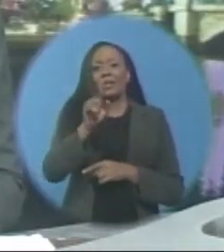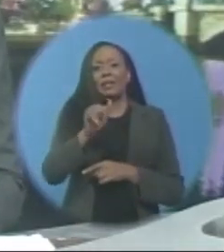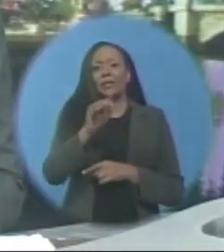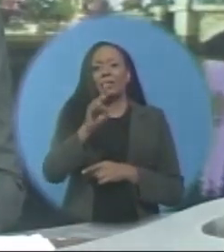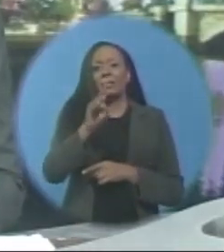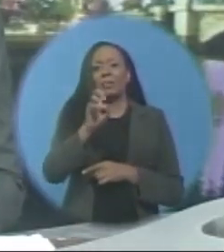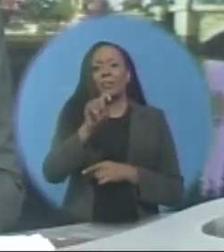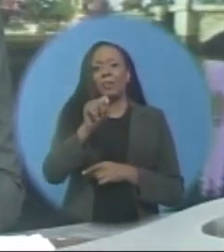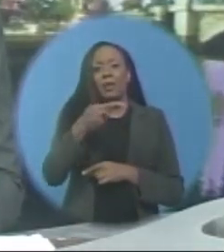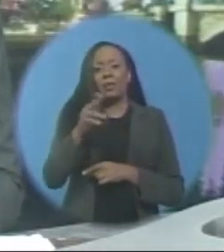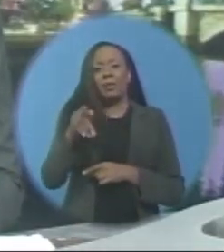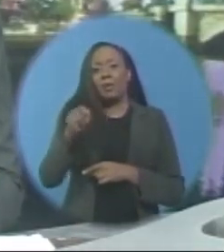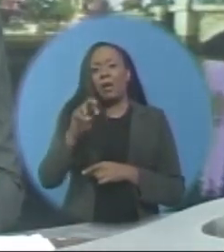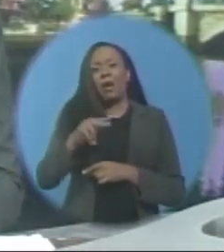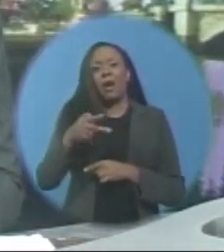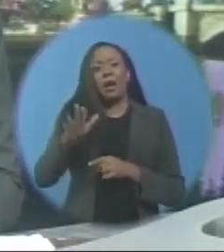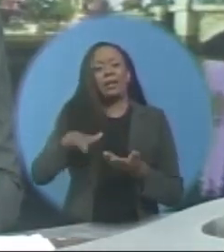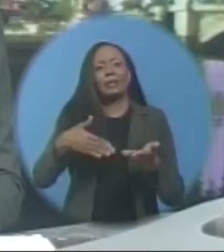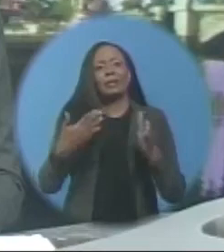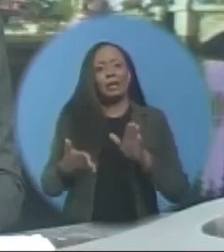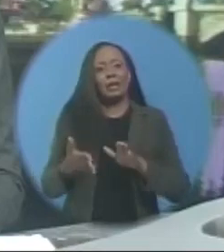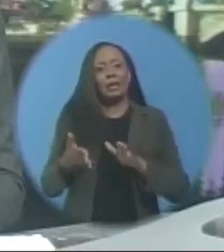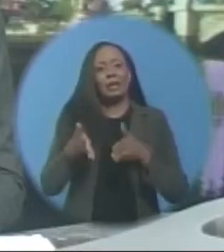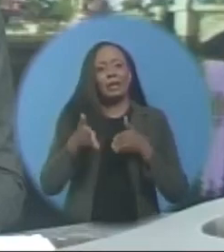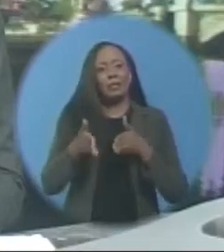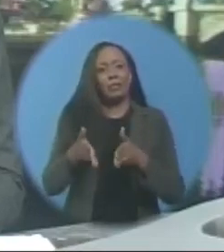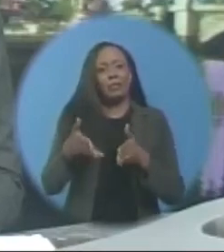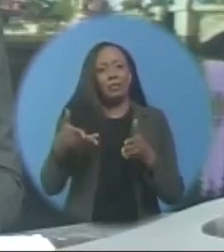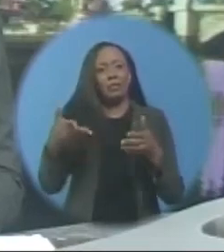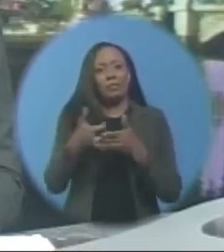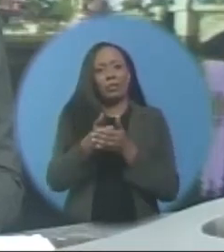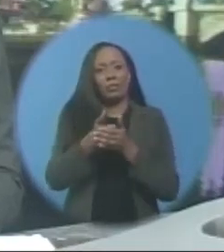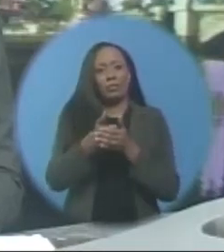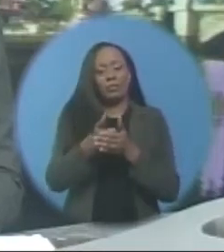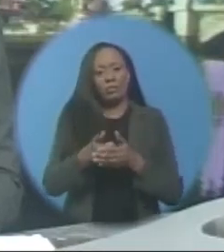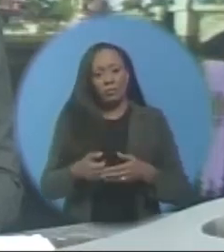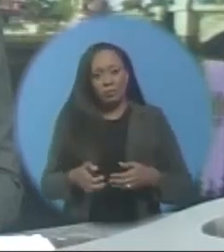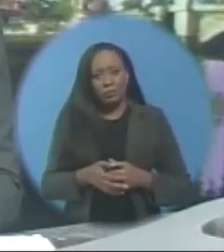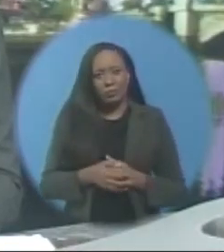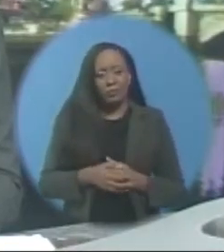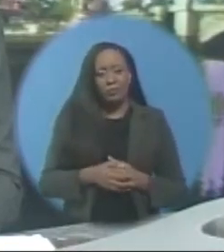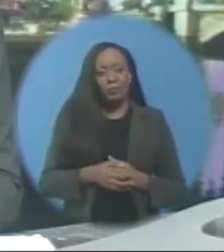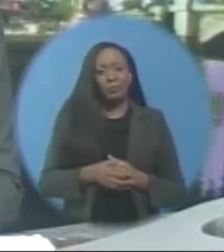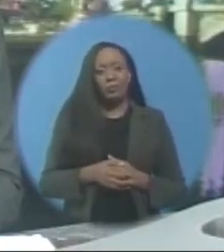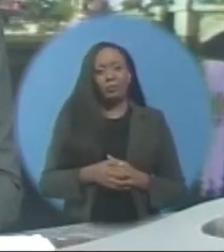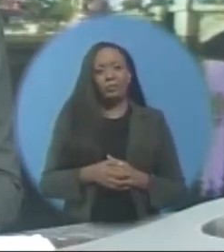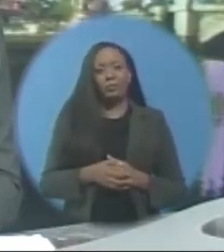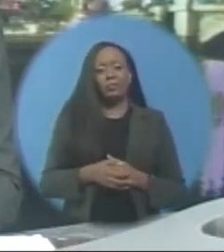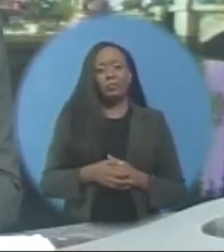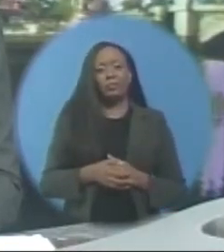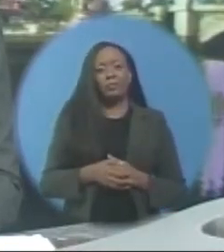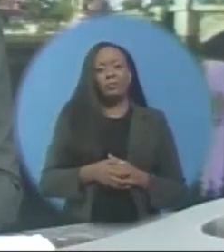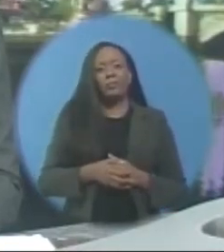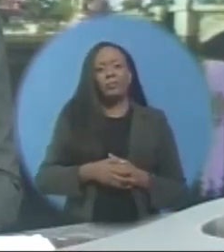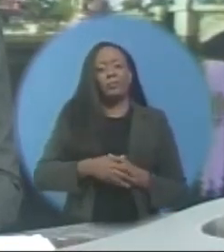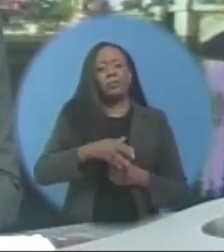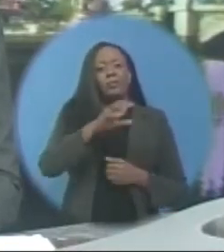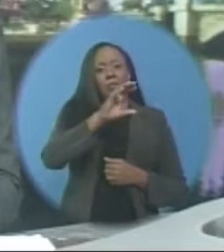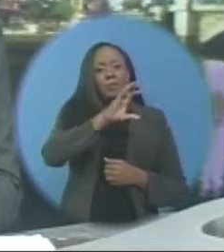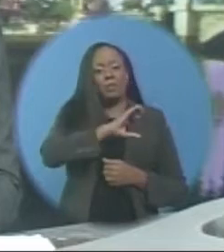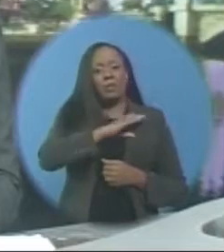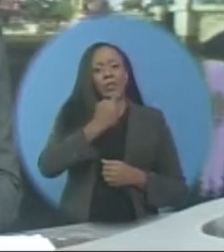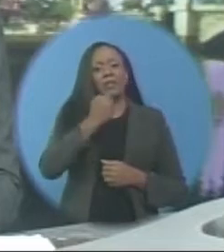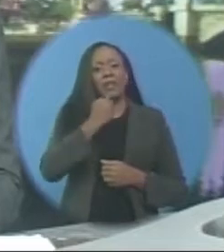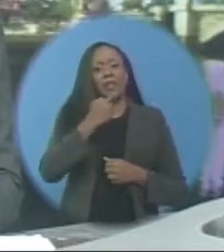Barbados' 18th road fatality for 2017. Police are conducting investigations into the circumstances of a